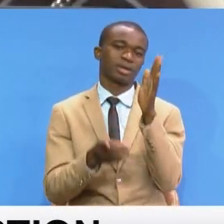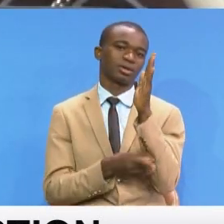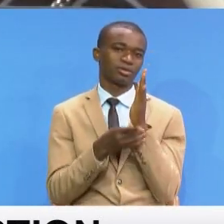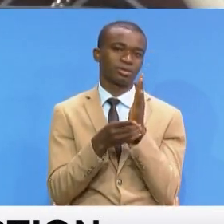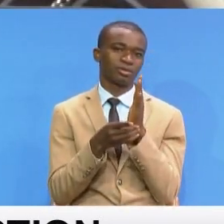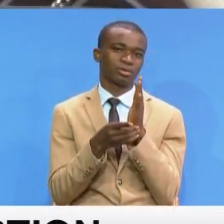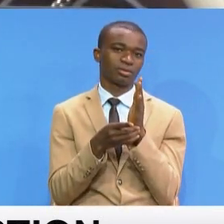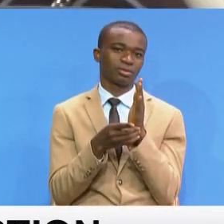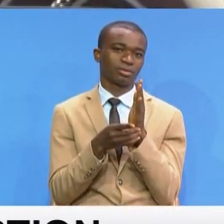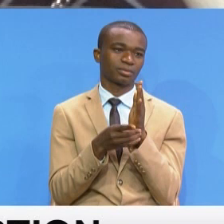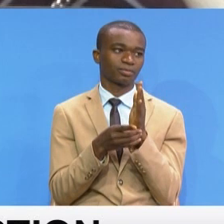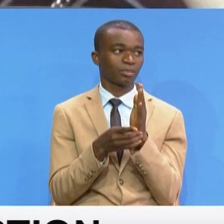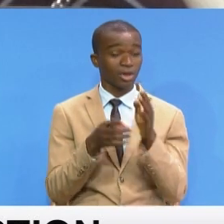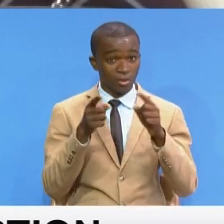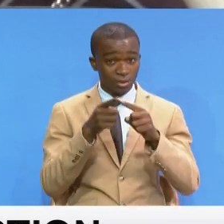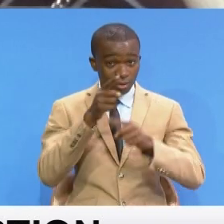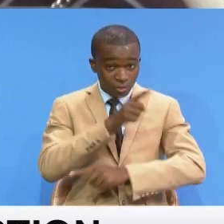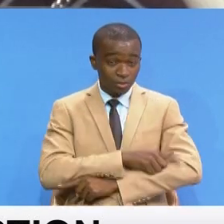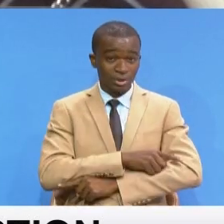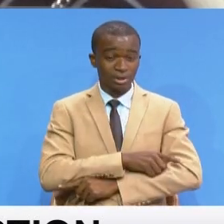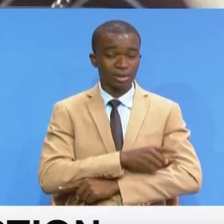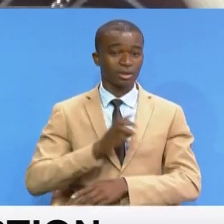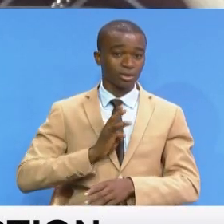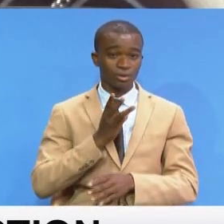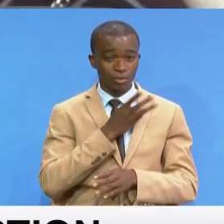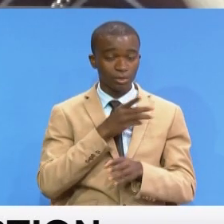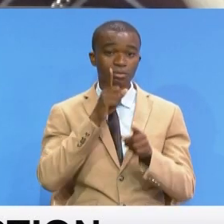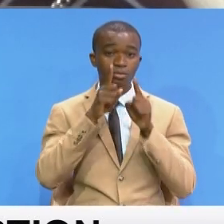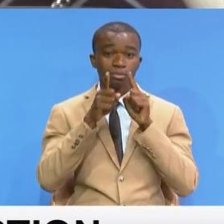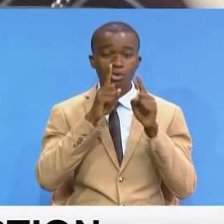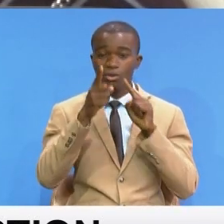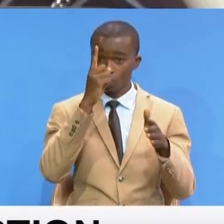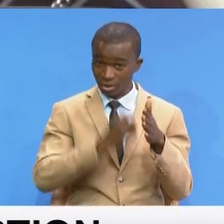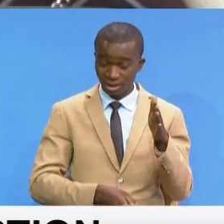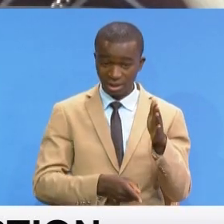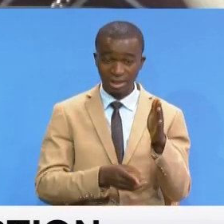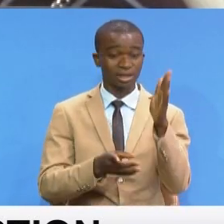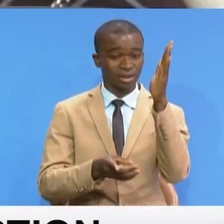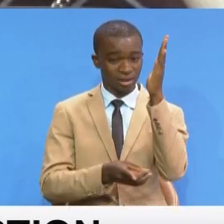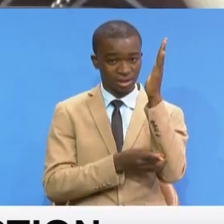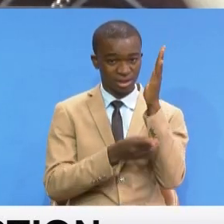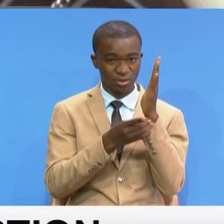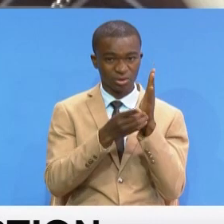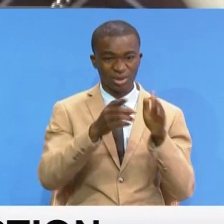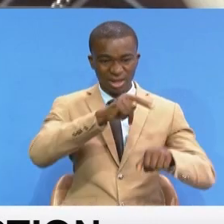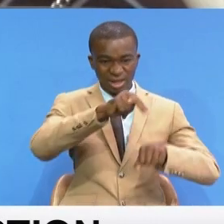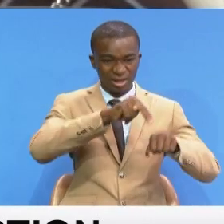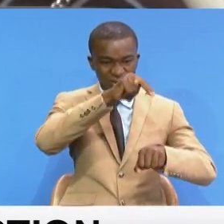content, there will be issues around national development, issues